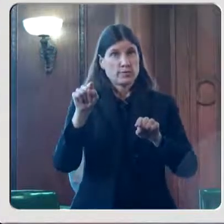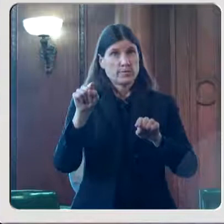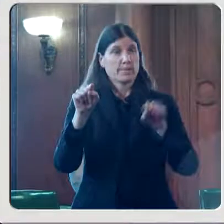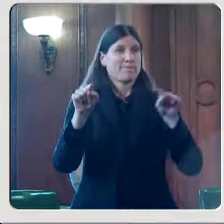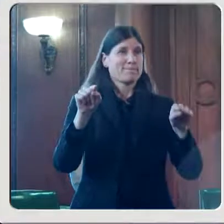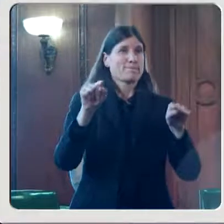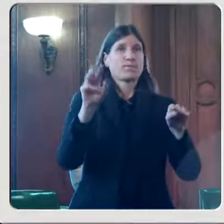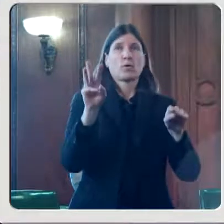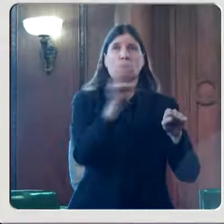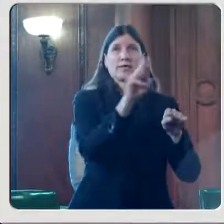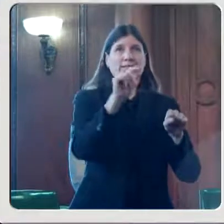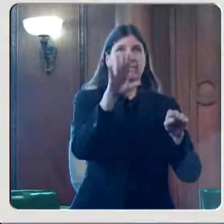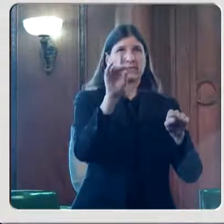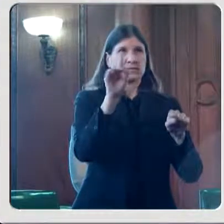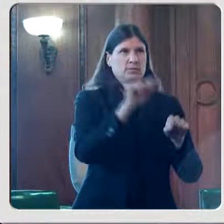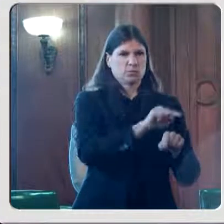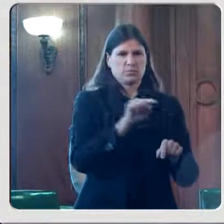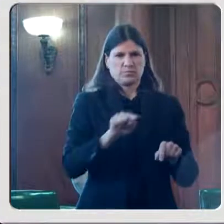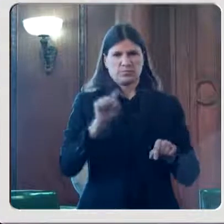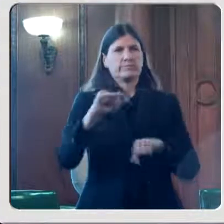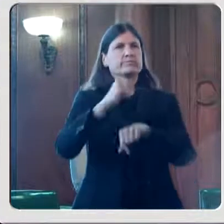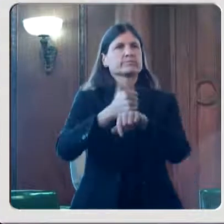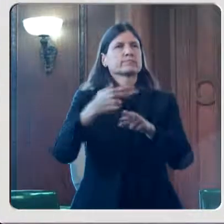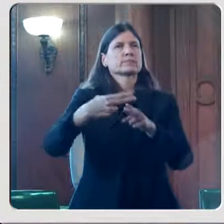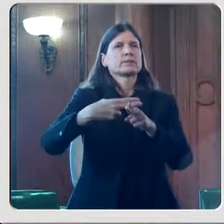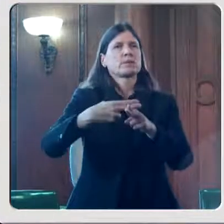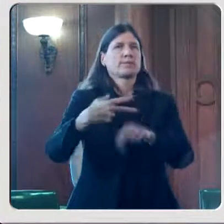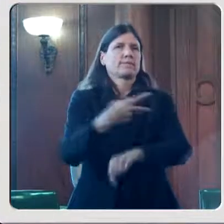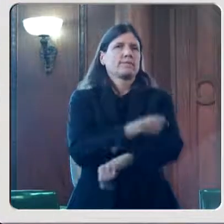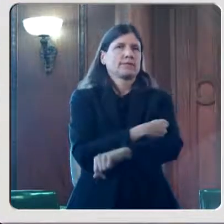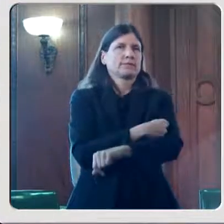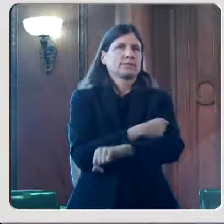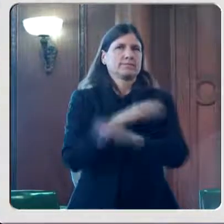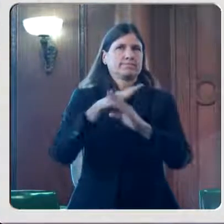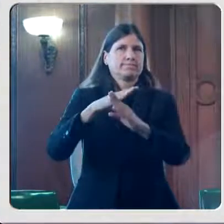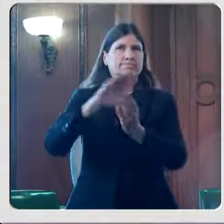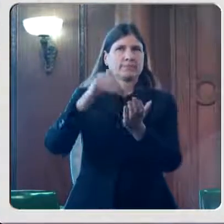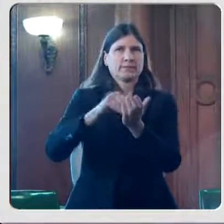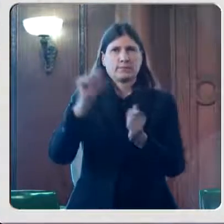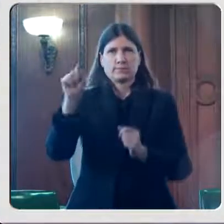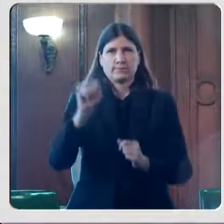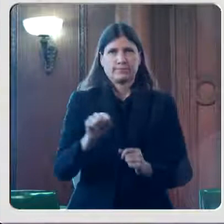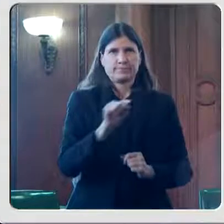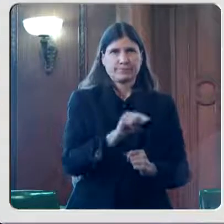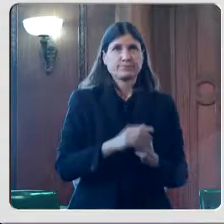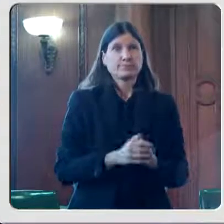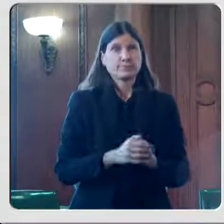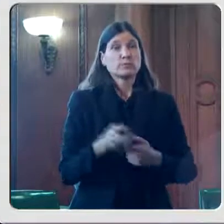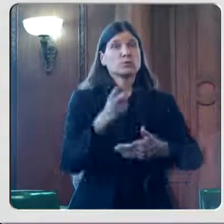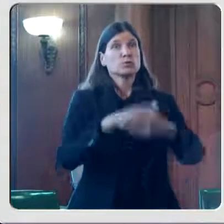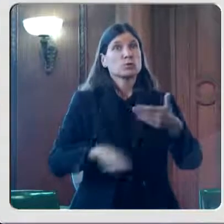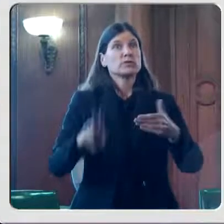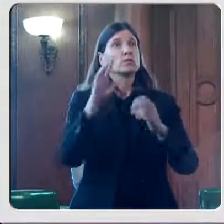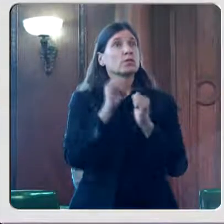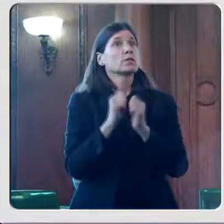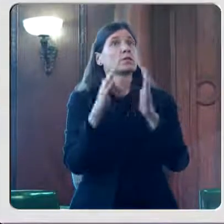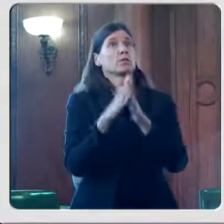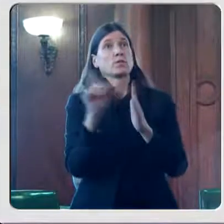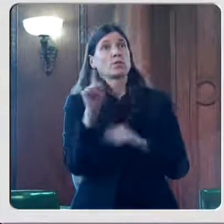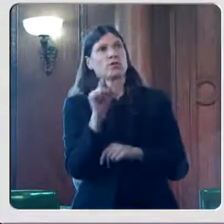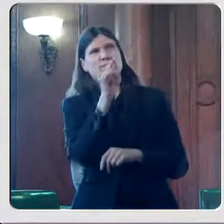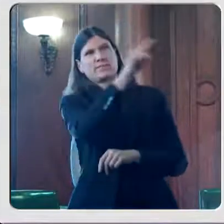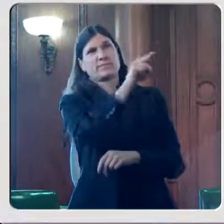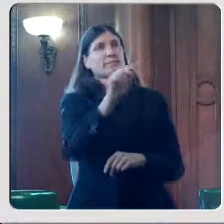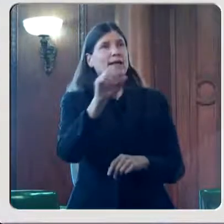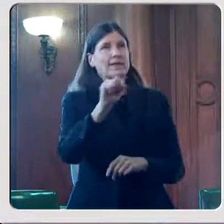at STCC, and we appreciate their work with us. For all of these sites